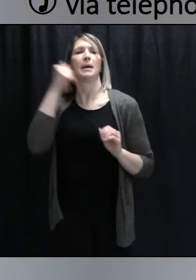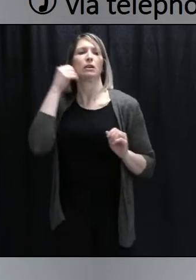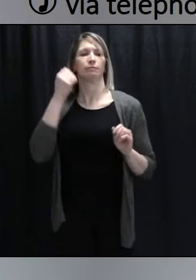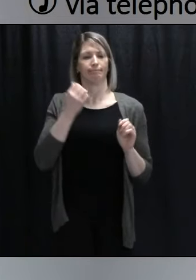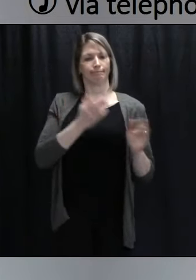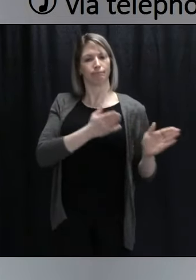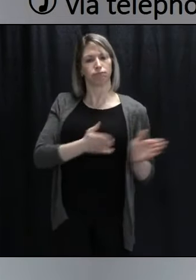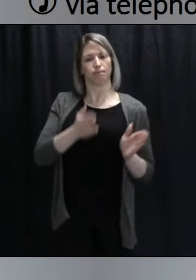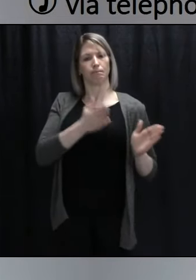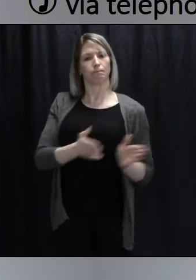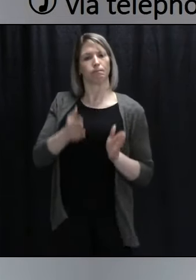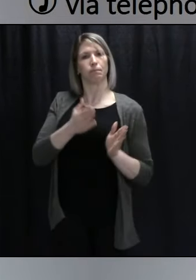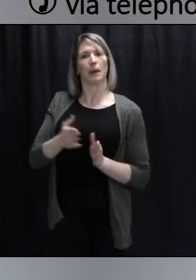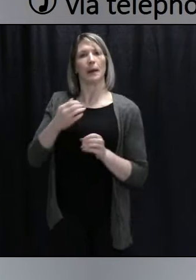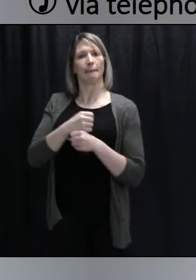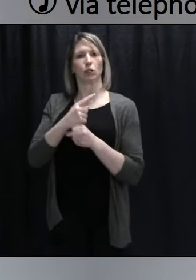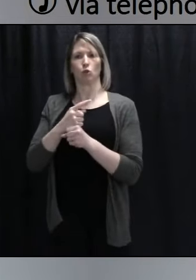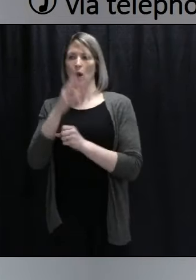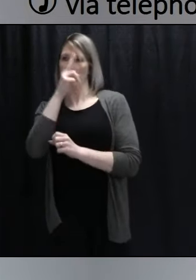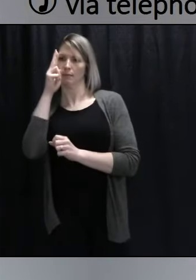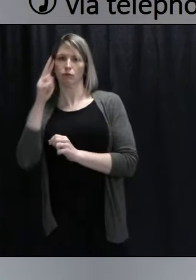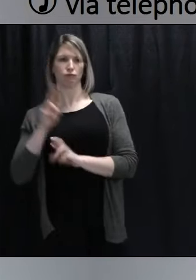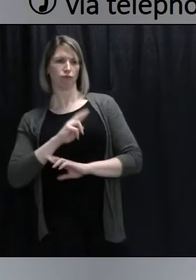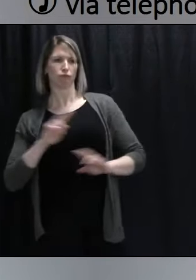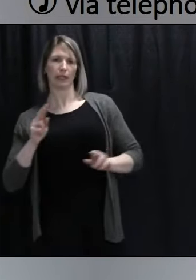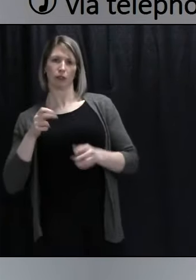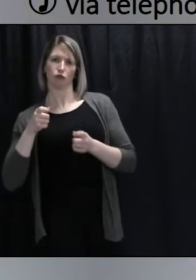be lower and the hospital system can manage.